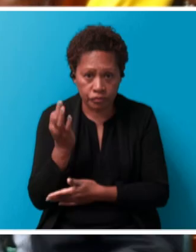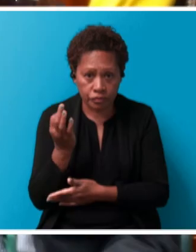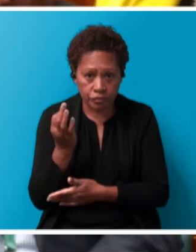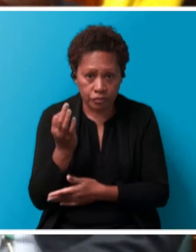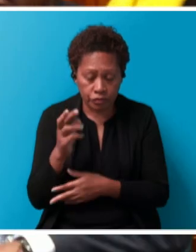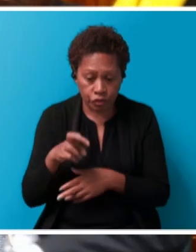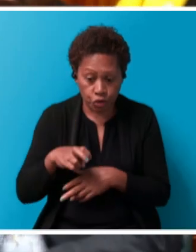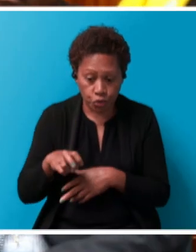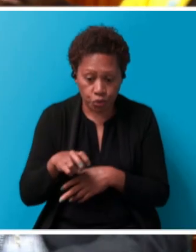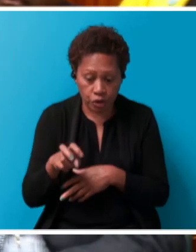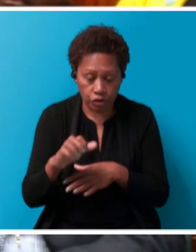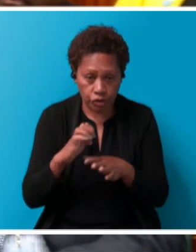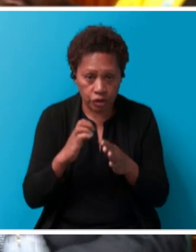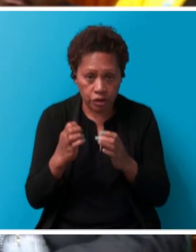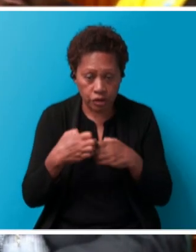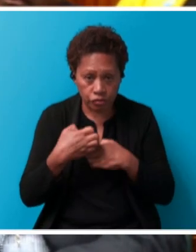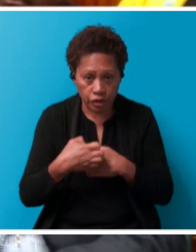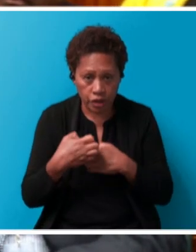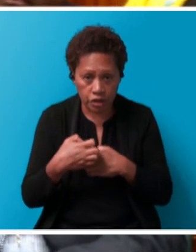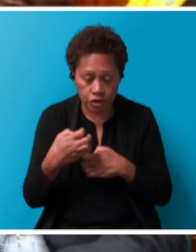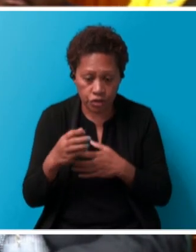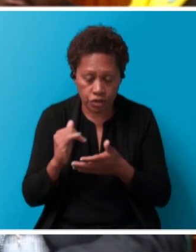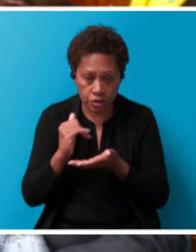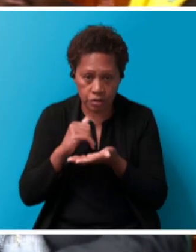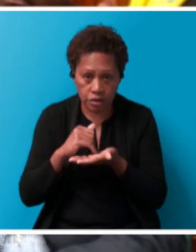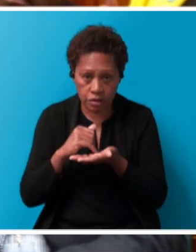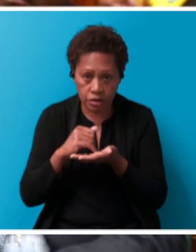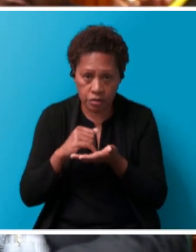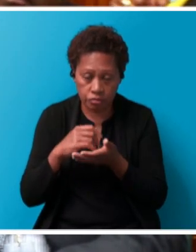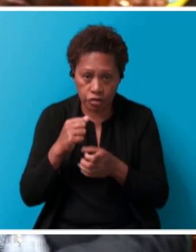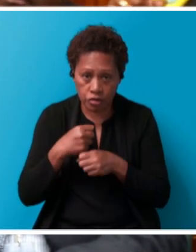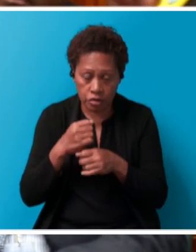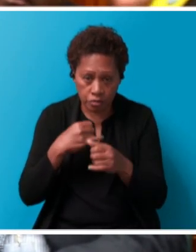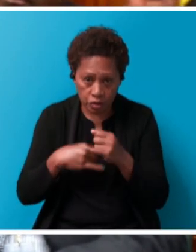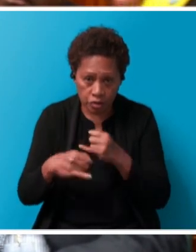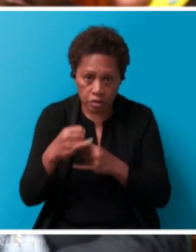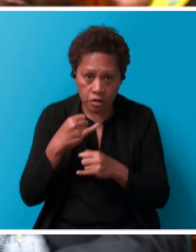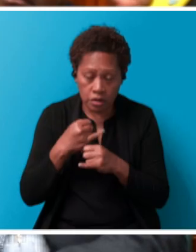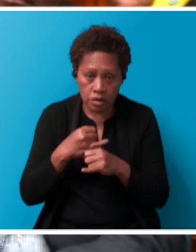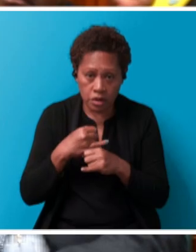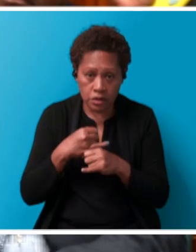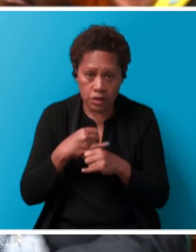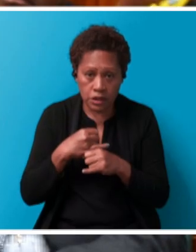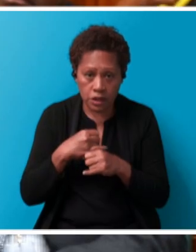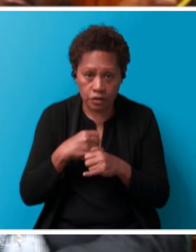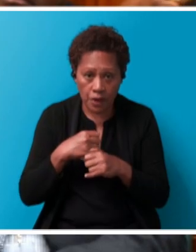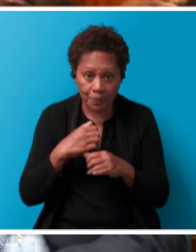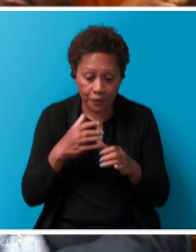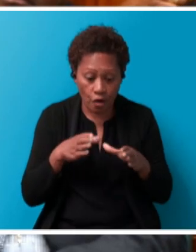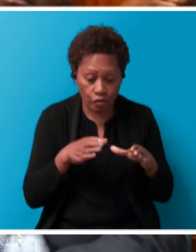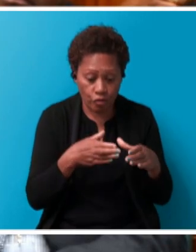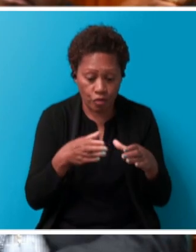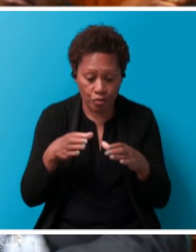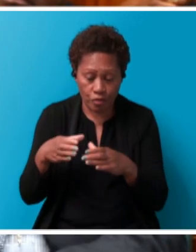for the energy sector with the support of the International Renewable Agency, ARENA. This study responded to